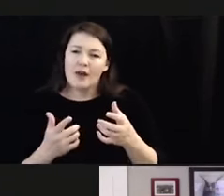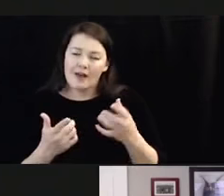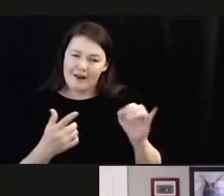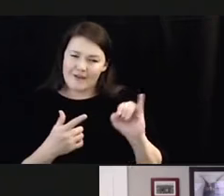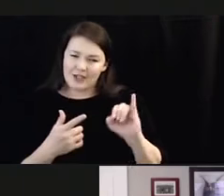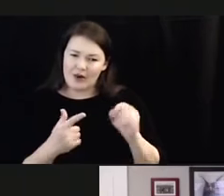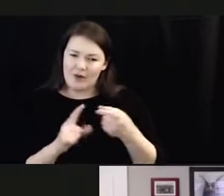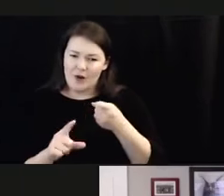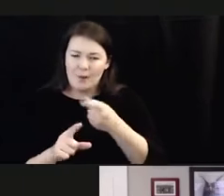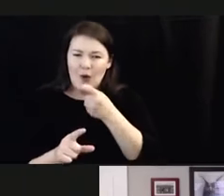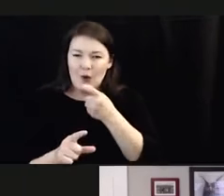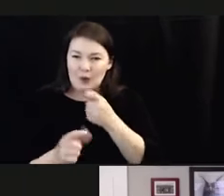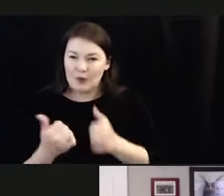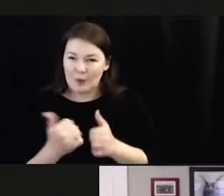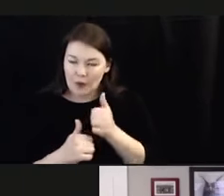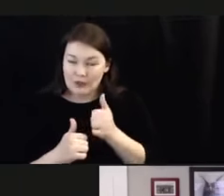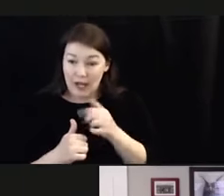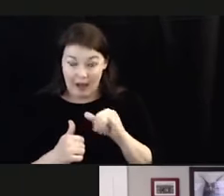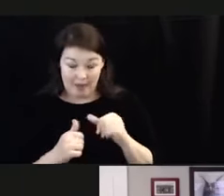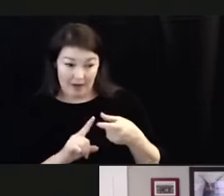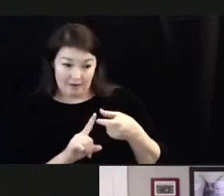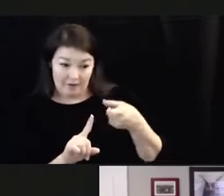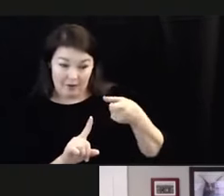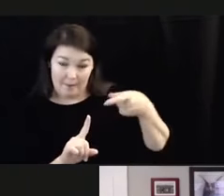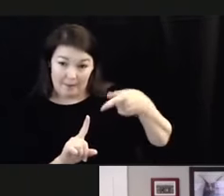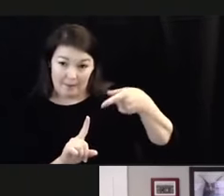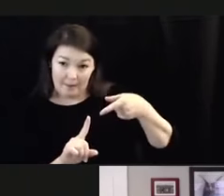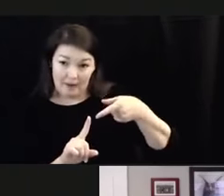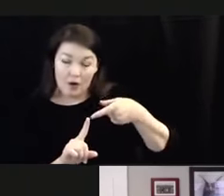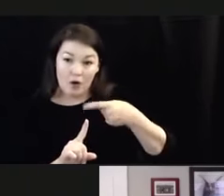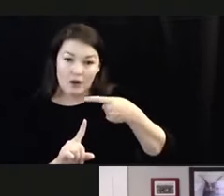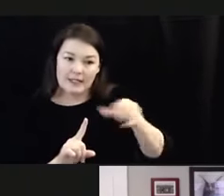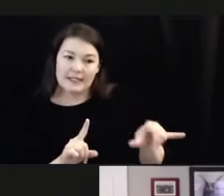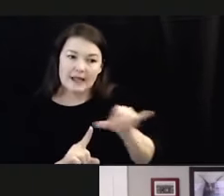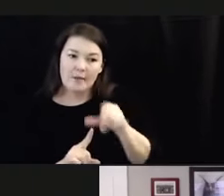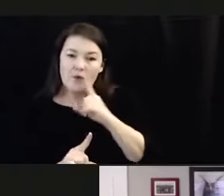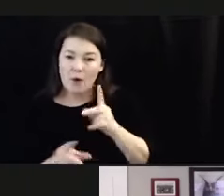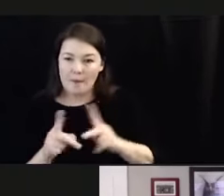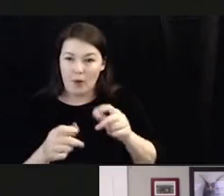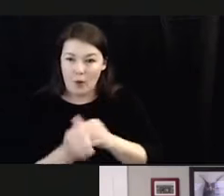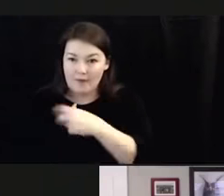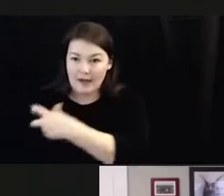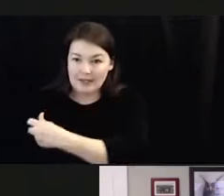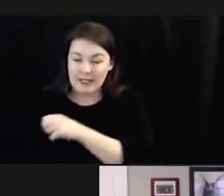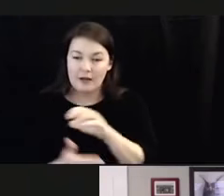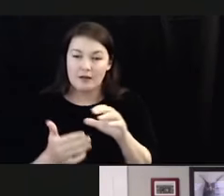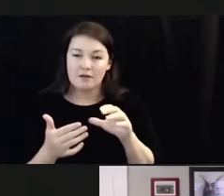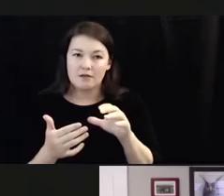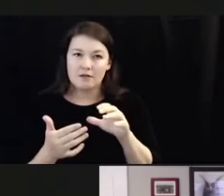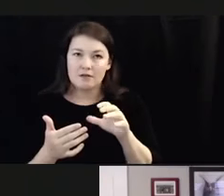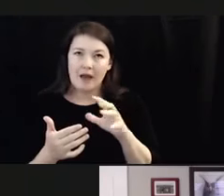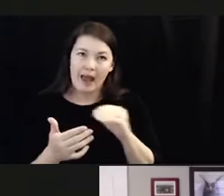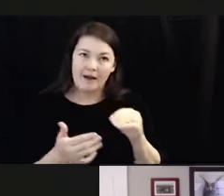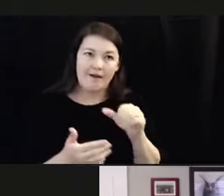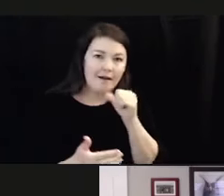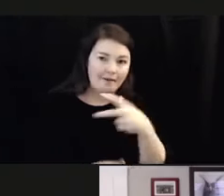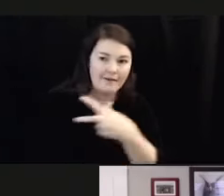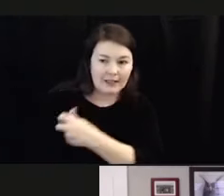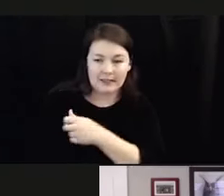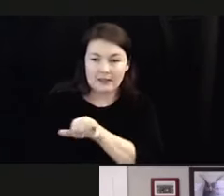And I was wondering, are the sources of infection the same for vaccinated people as they are for unvaccinated people?